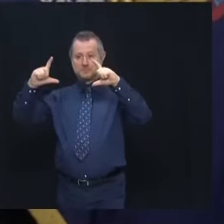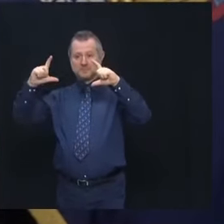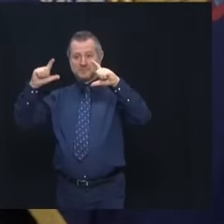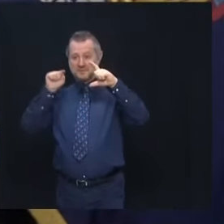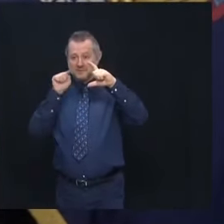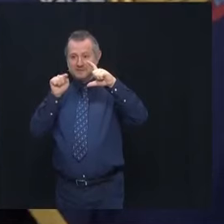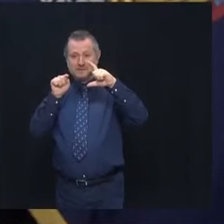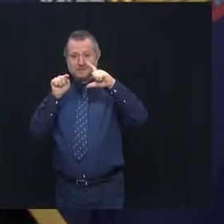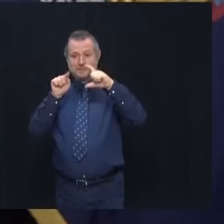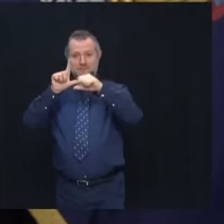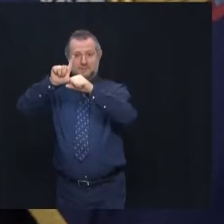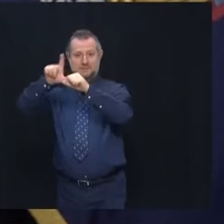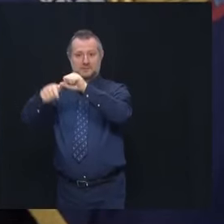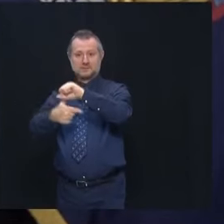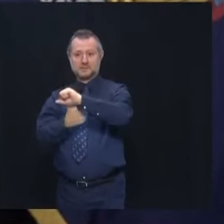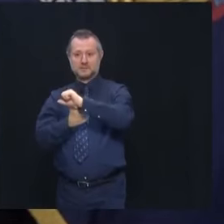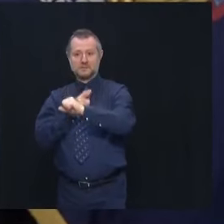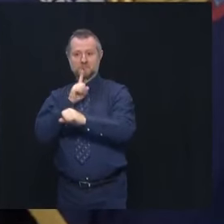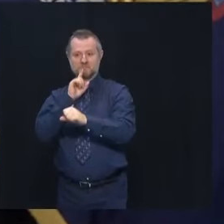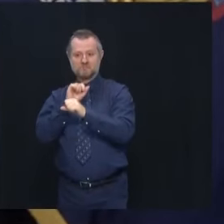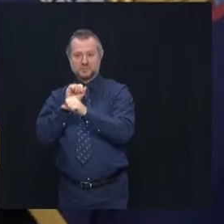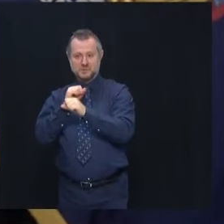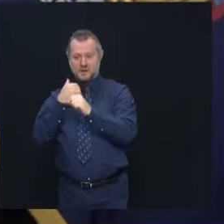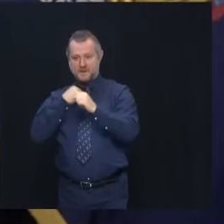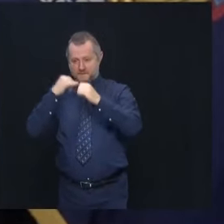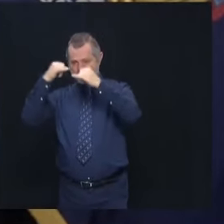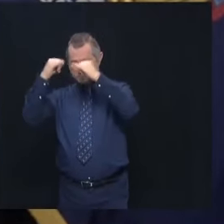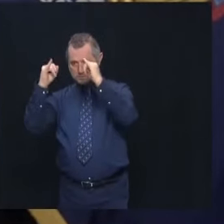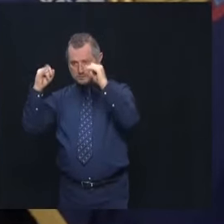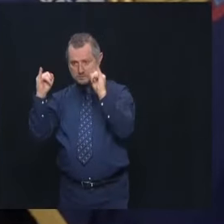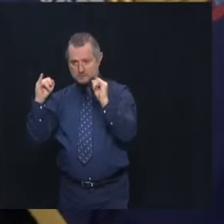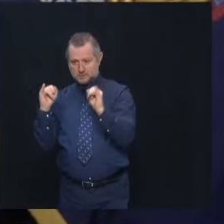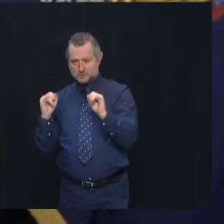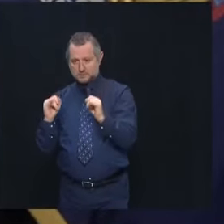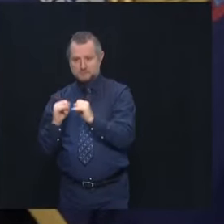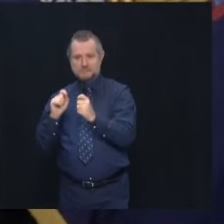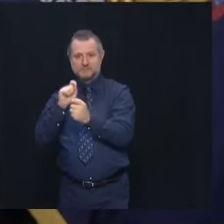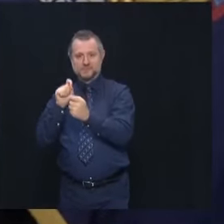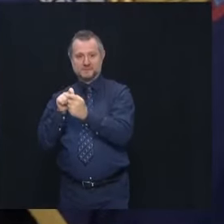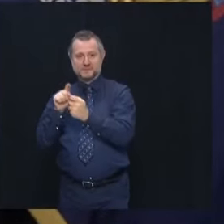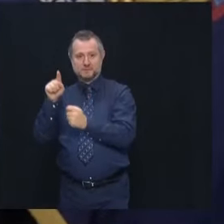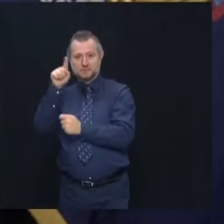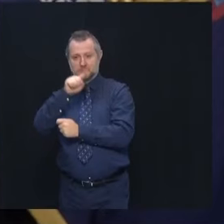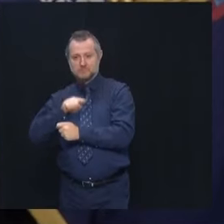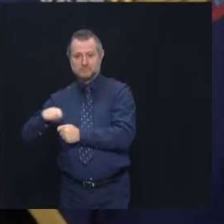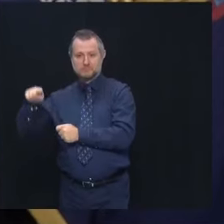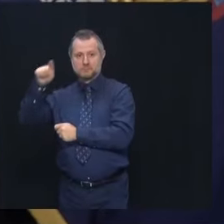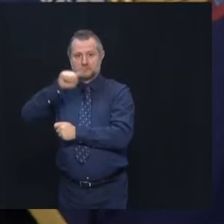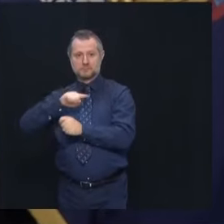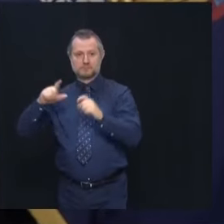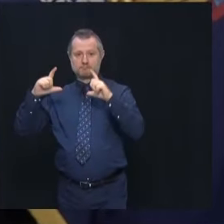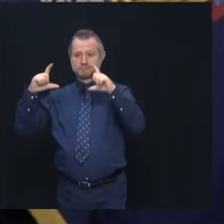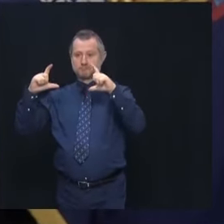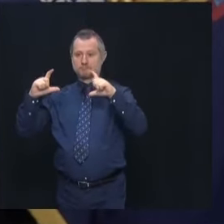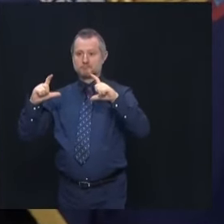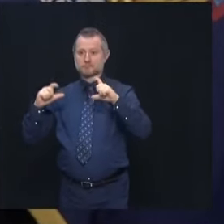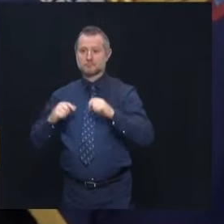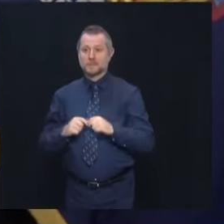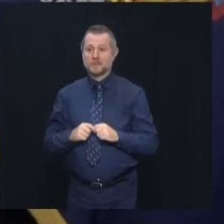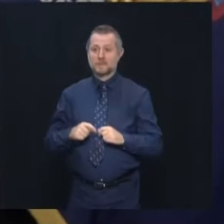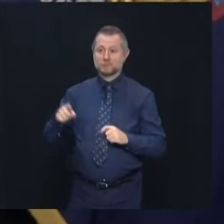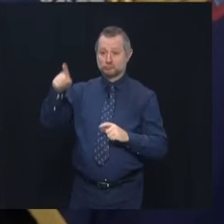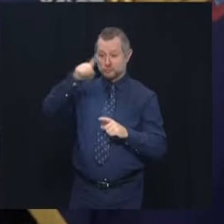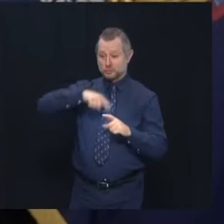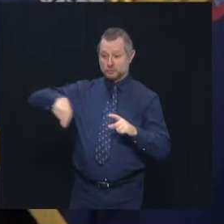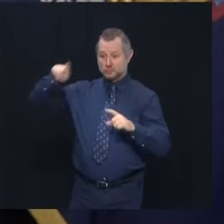And it had a margin around it. So in other words, the circle was wide enough